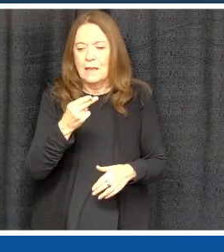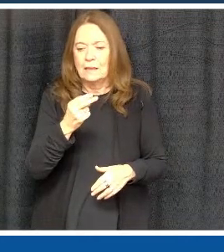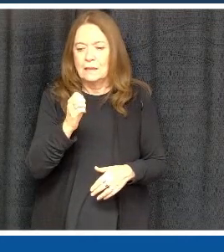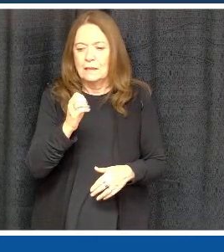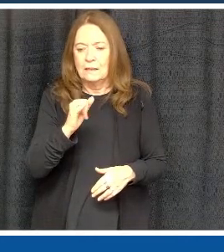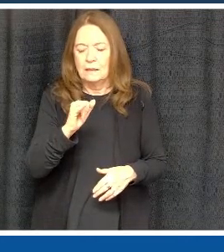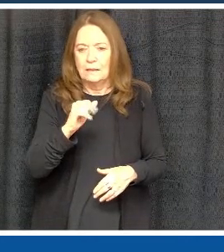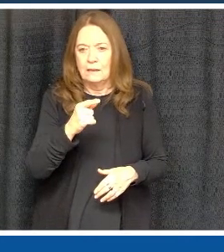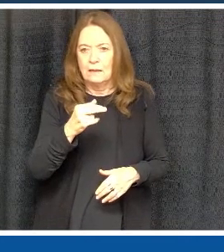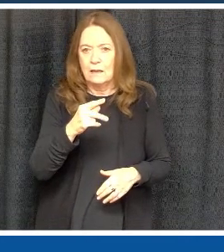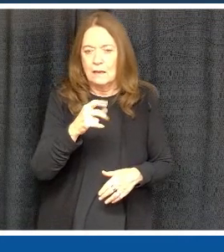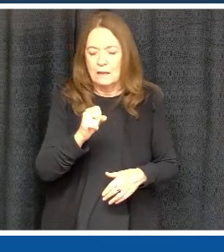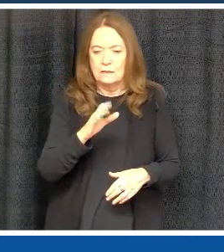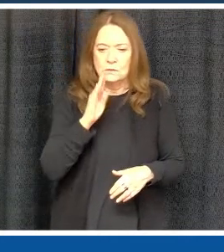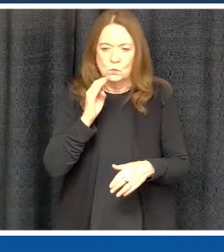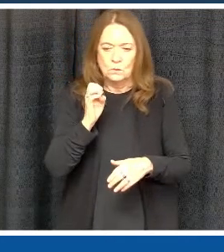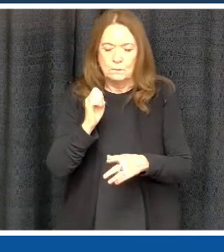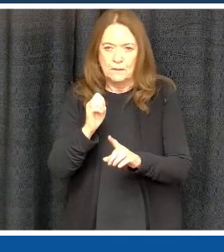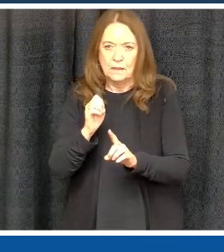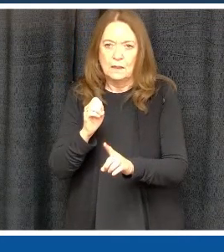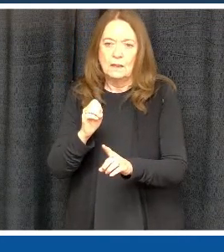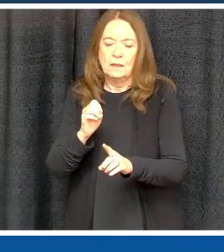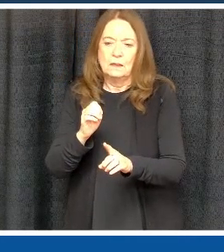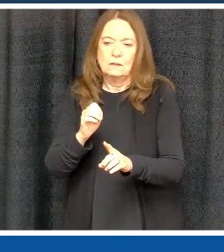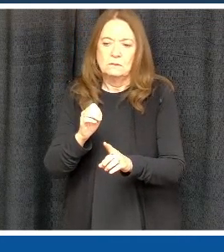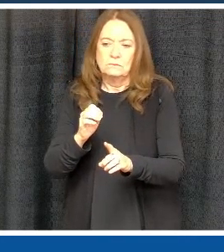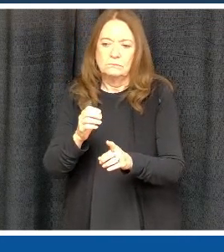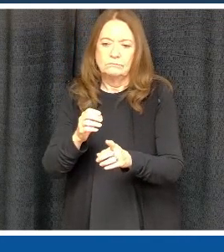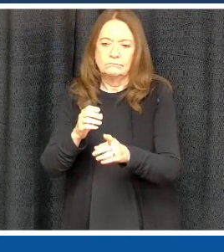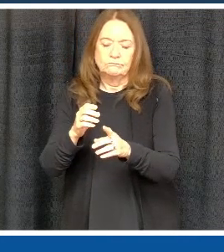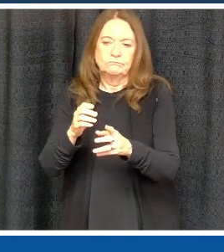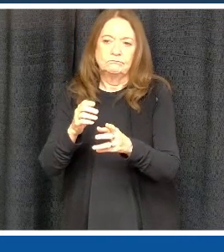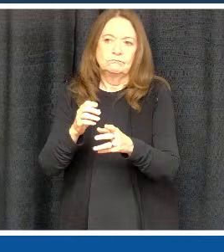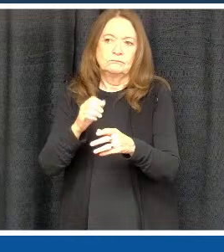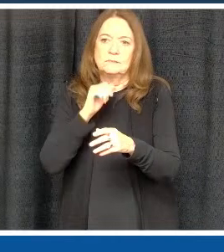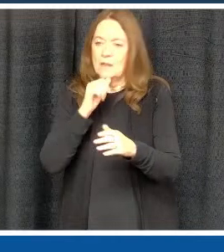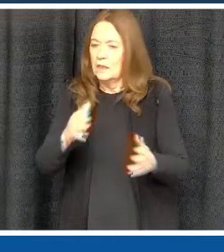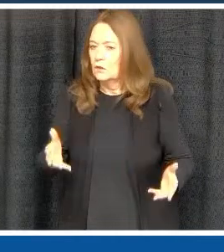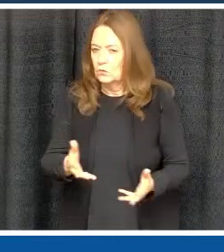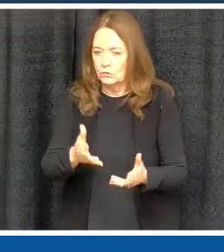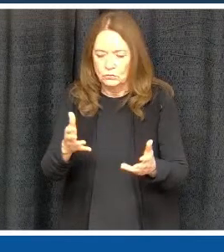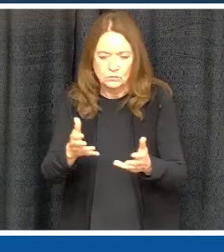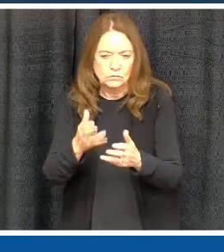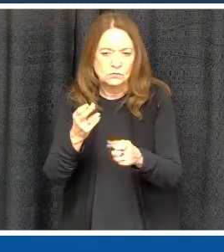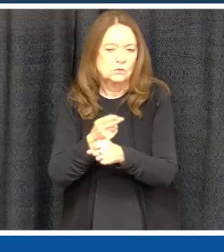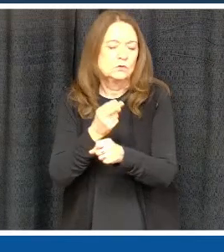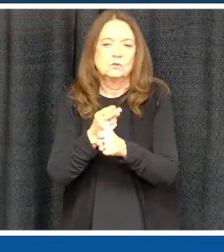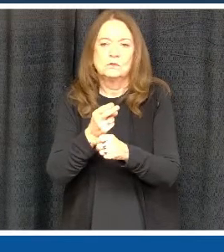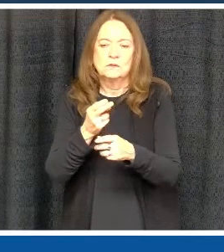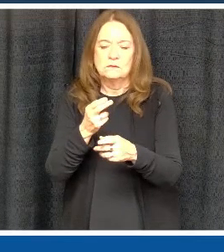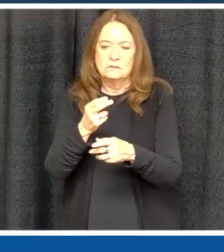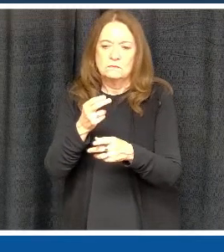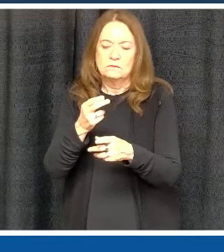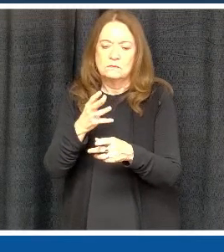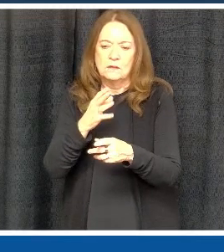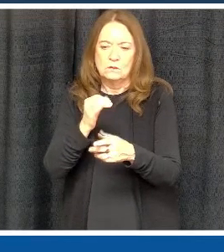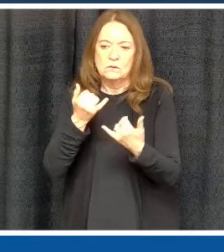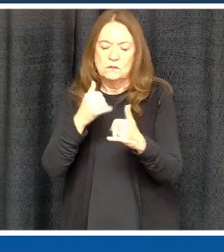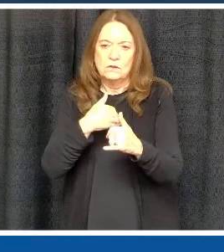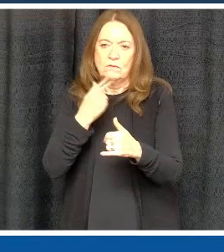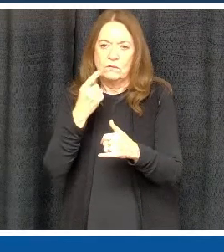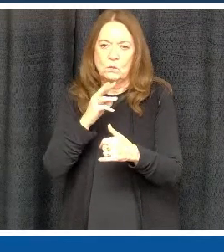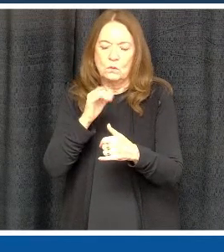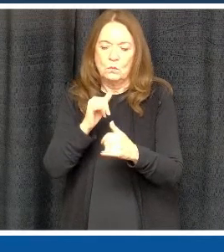Smith said, signed appropriately to discourage the use of that for two-way operation. It will still have the one-way operation. So the